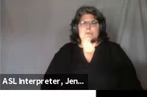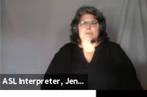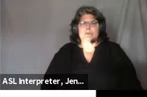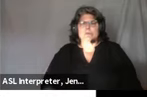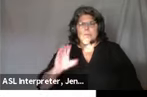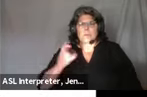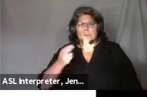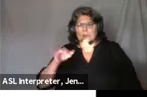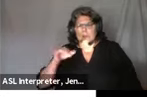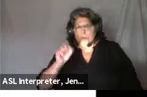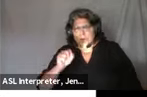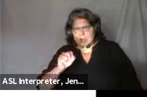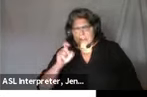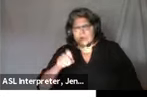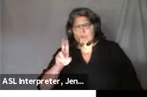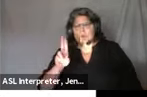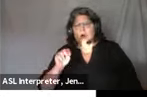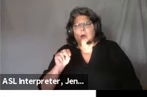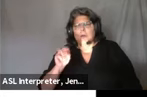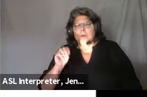Chris, you'll have to unmute yourself. There we go.